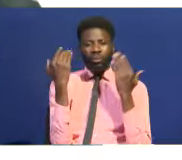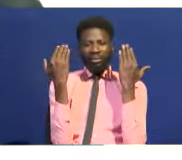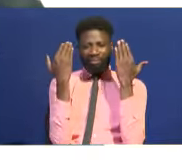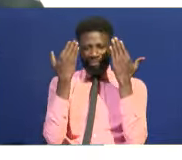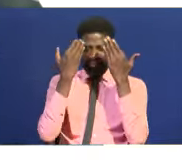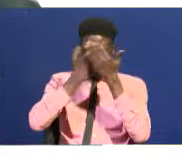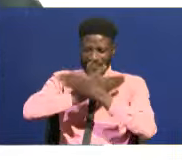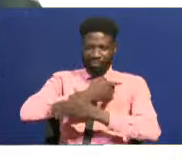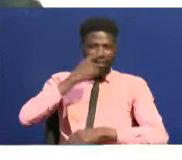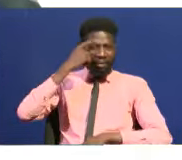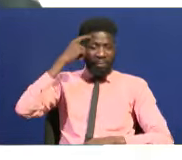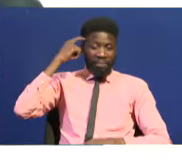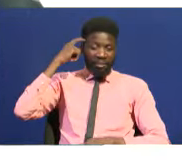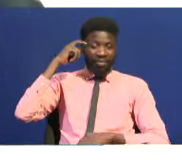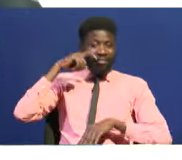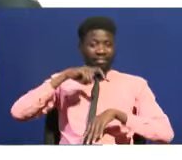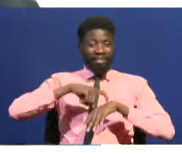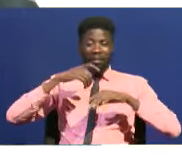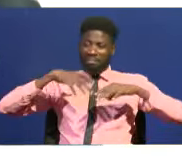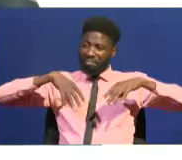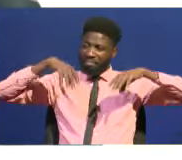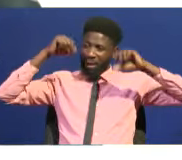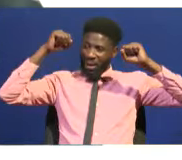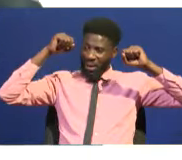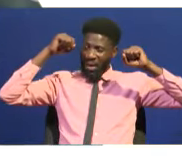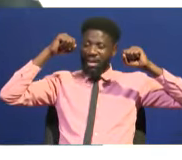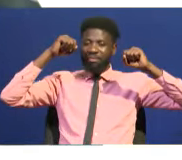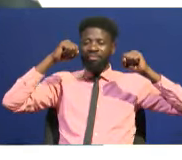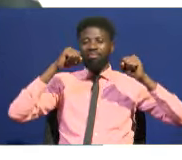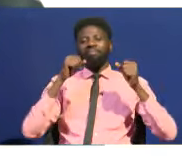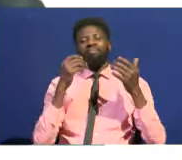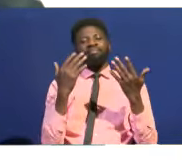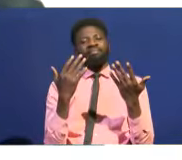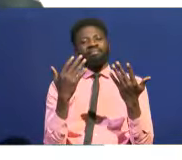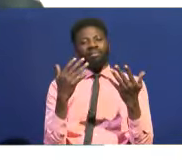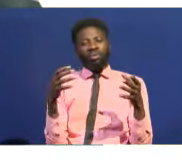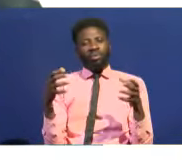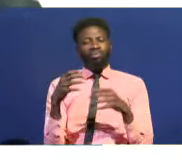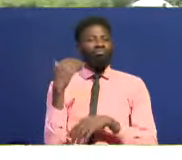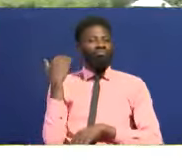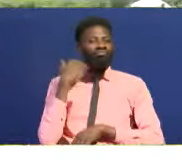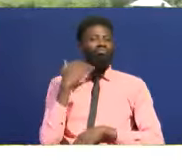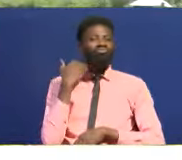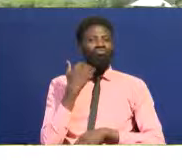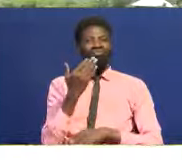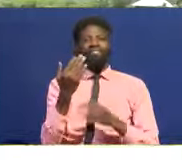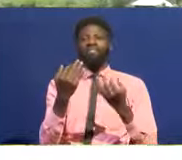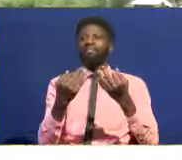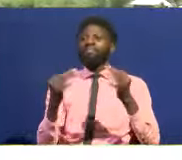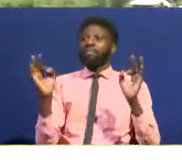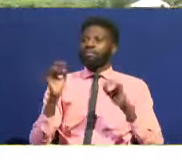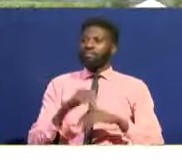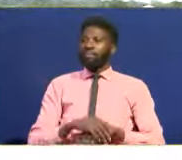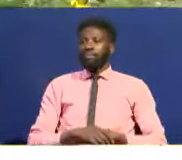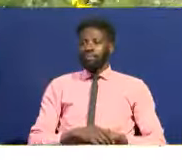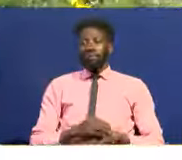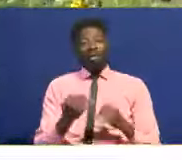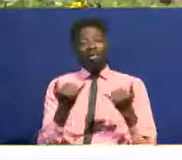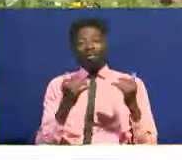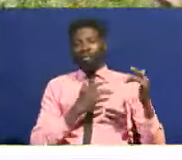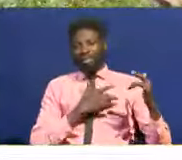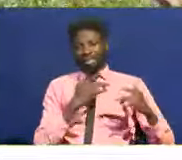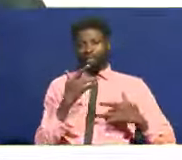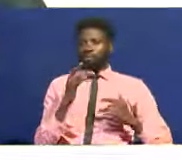So will blackouts provide safe haven for crime to be committed? The instability has raised concerns